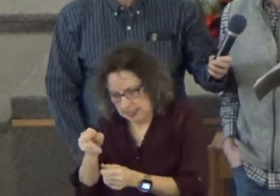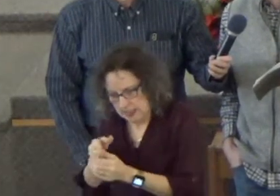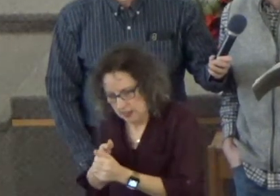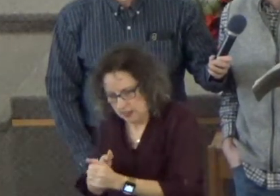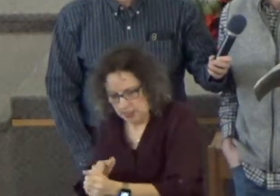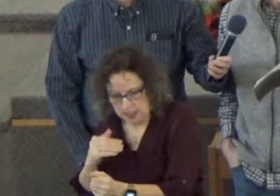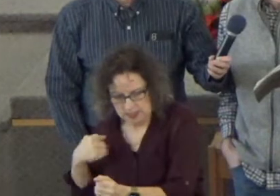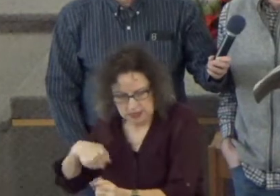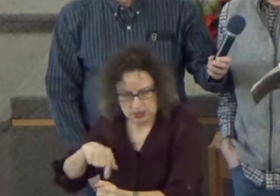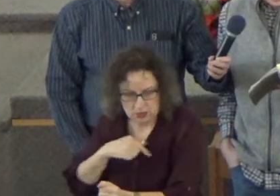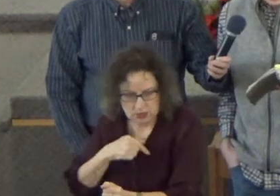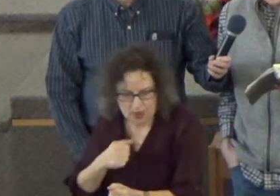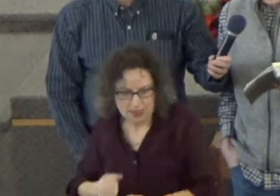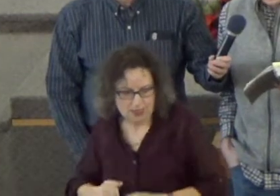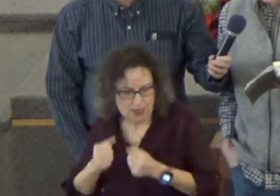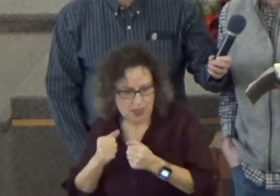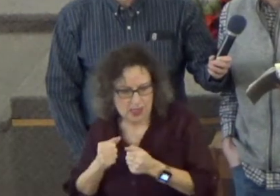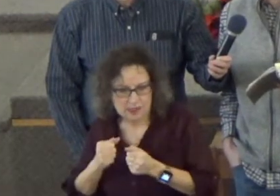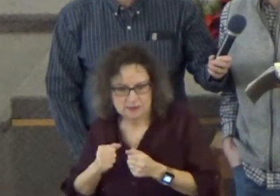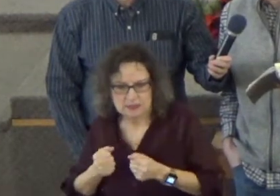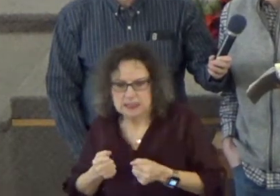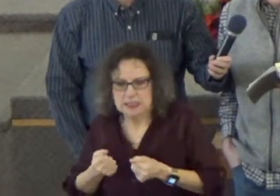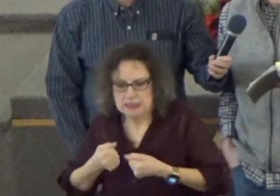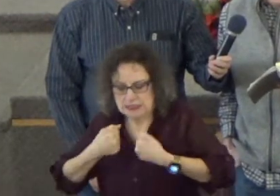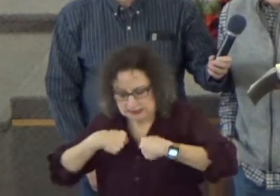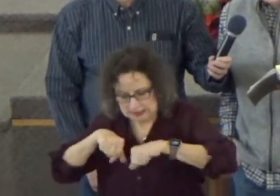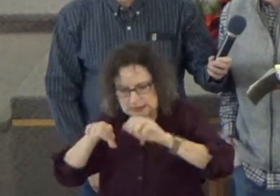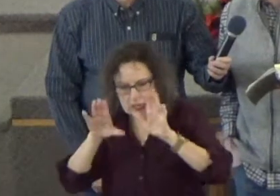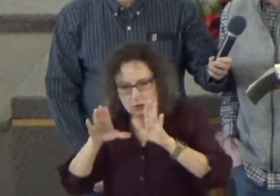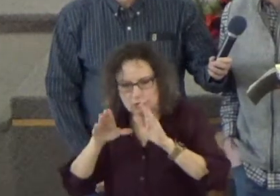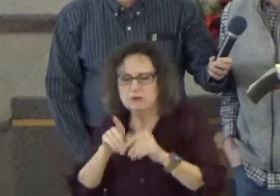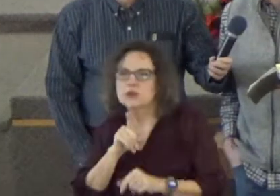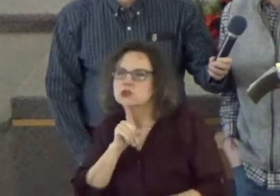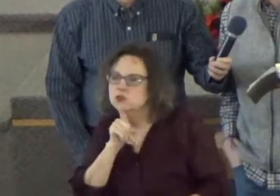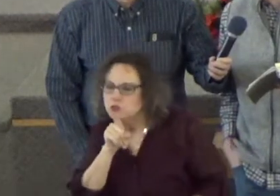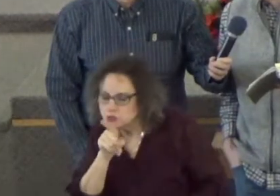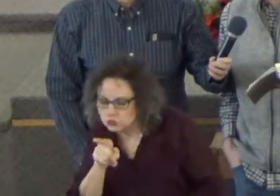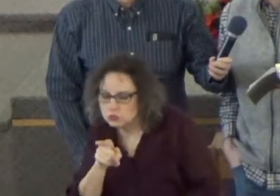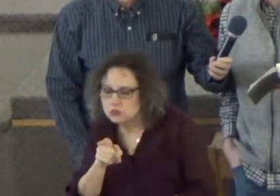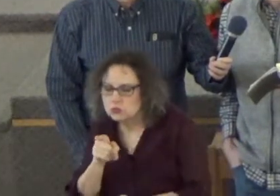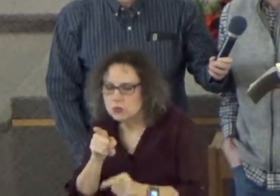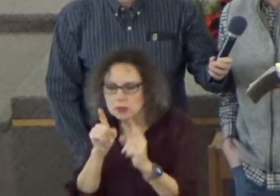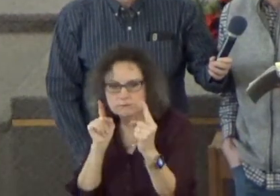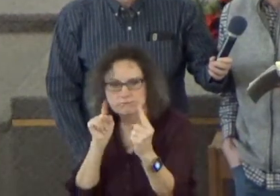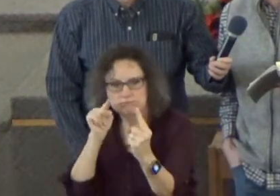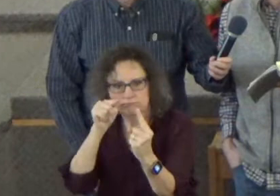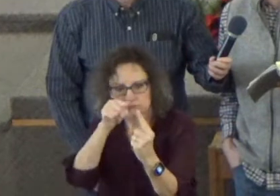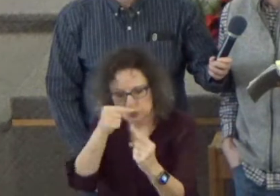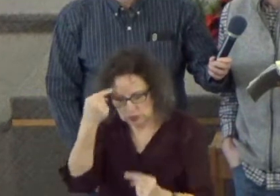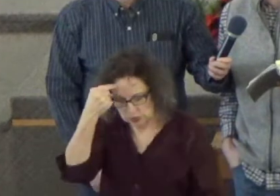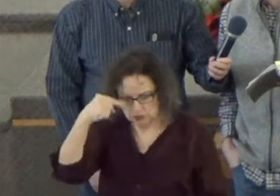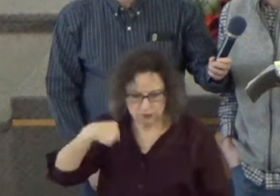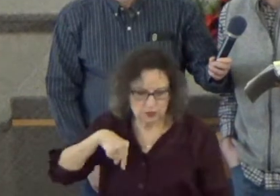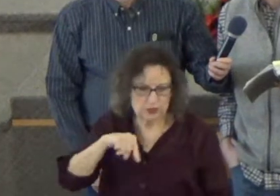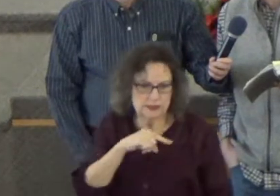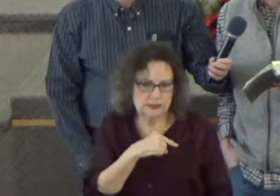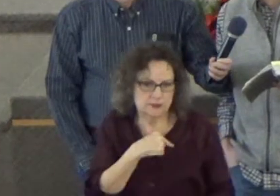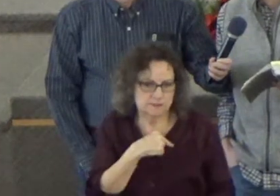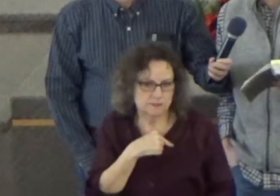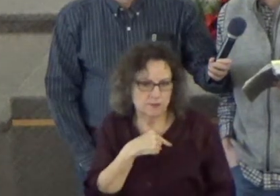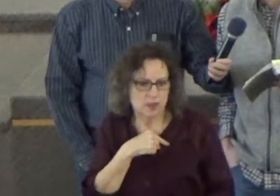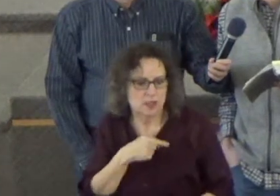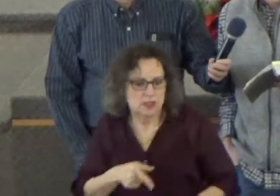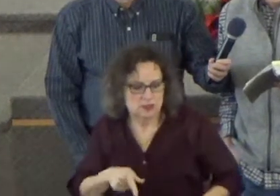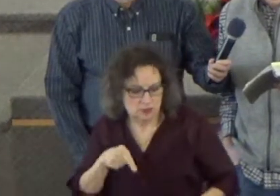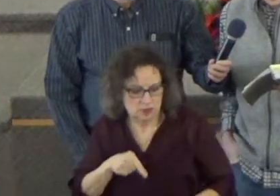one of sacrifice, truth, and direction for us. So let's take a moment to remember him this morning and hopefully carry that with us